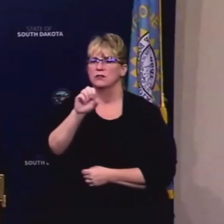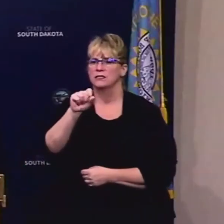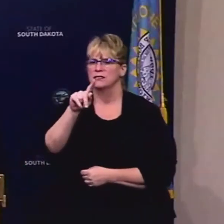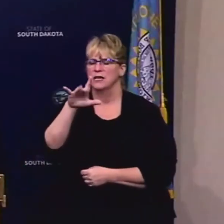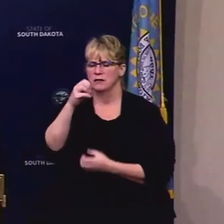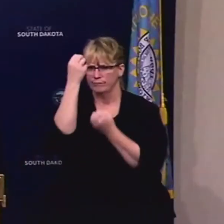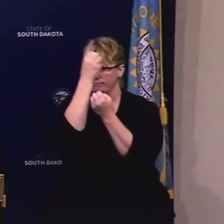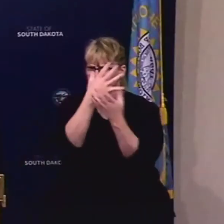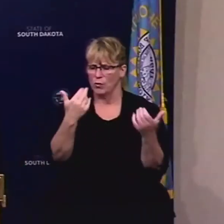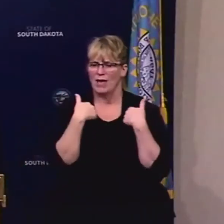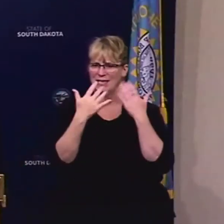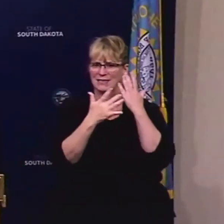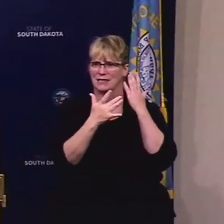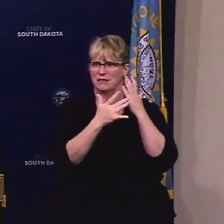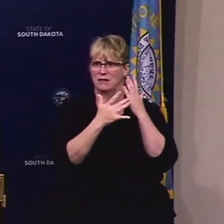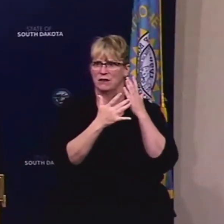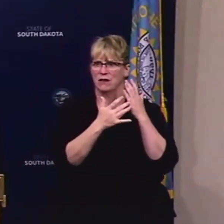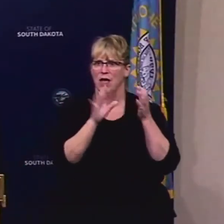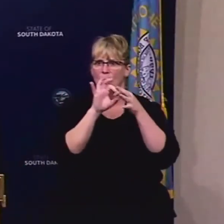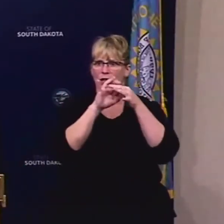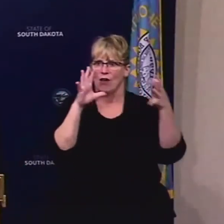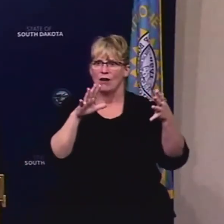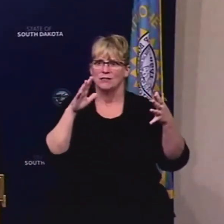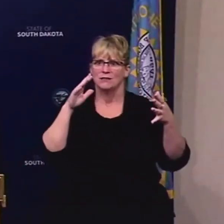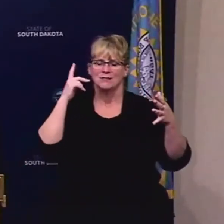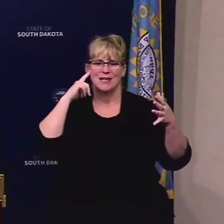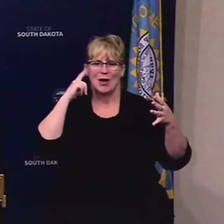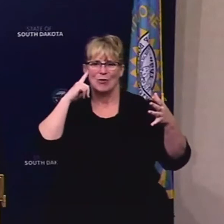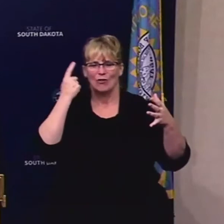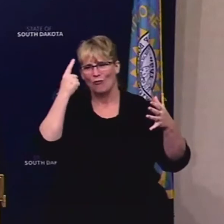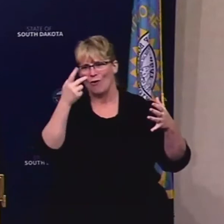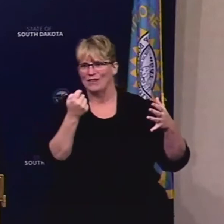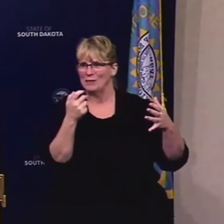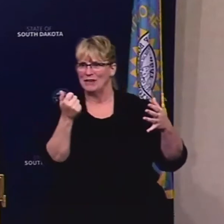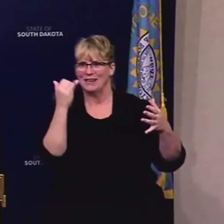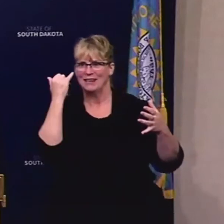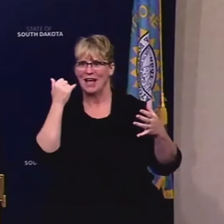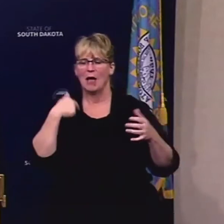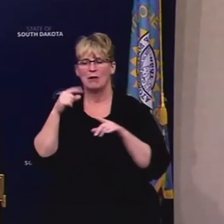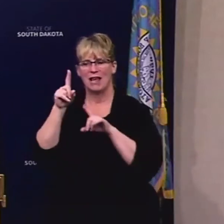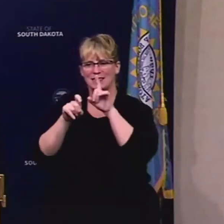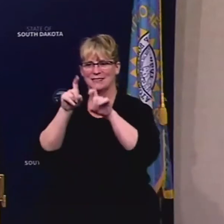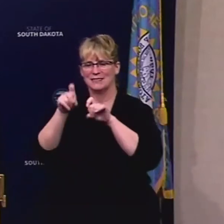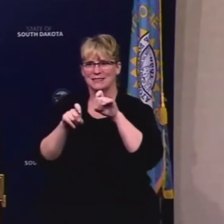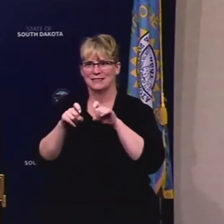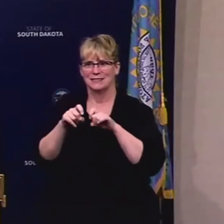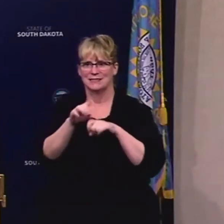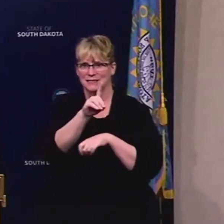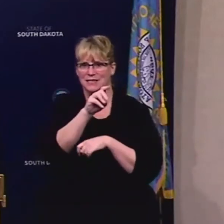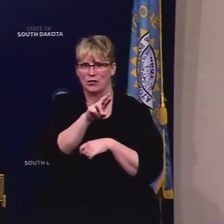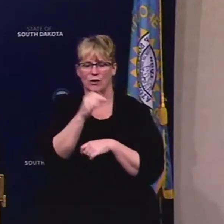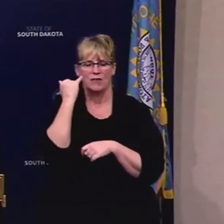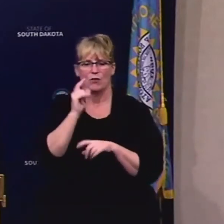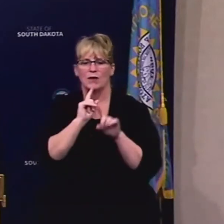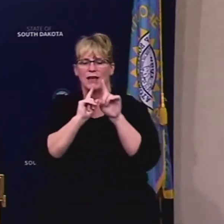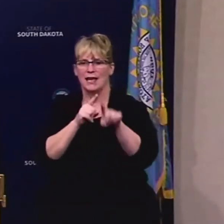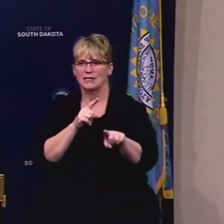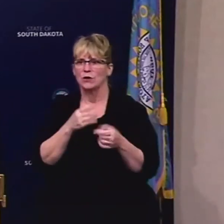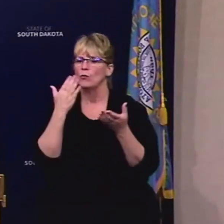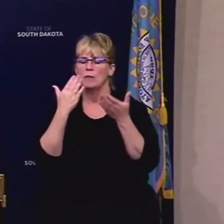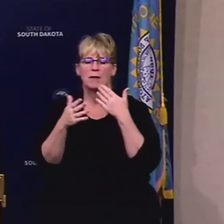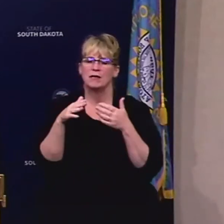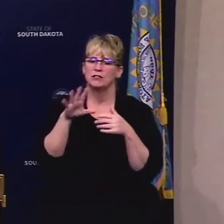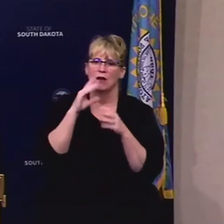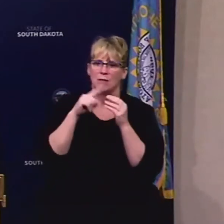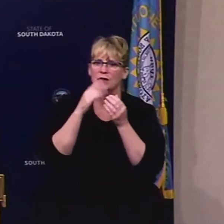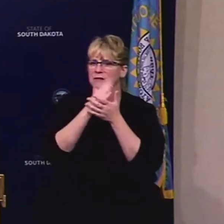few technical difficulties there and lost audio for a little while. So I'm going to ask you a few questions, and I'm wondering if you would answer them. We may cover